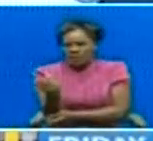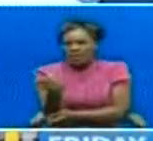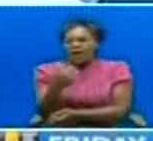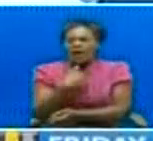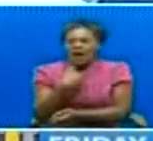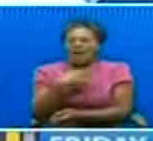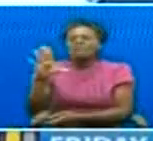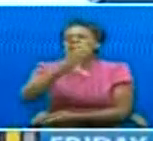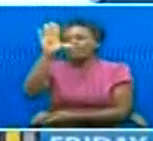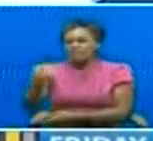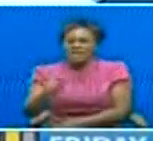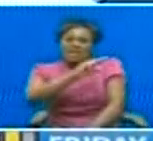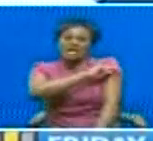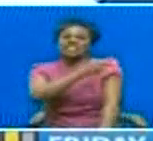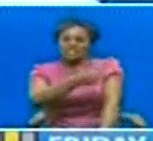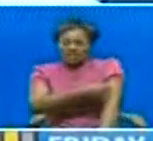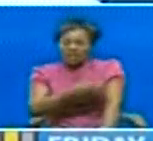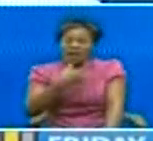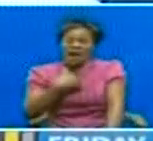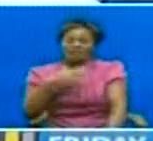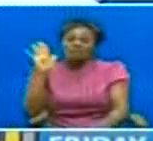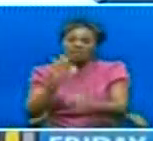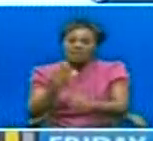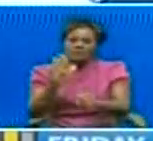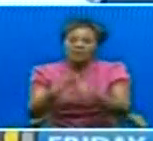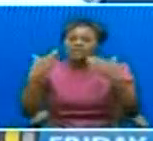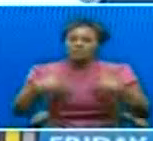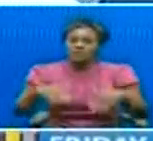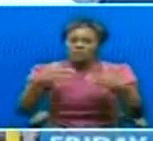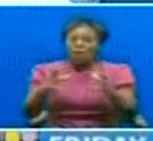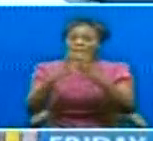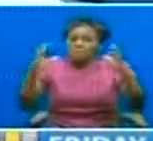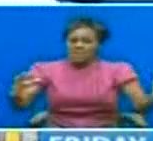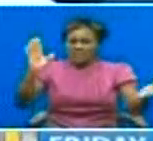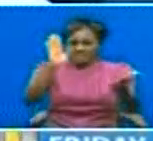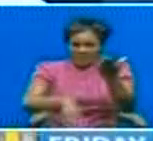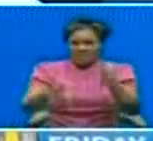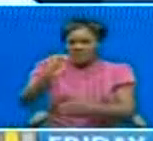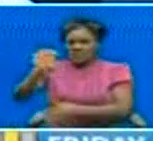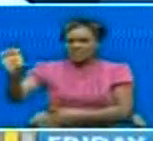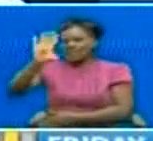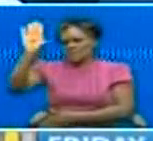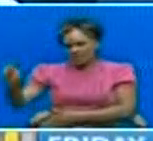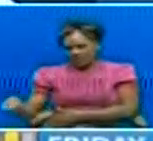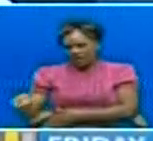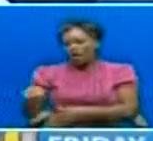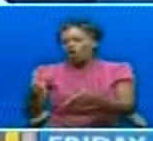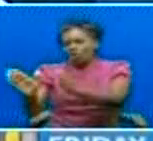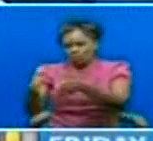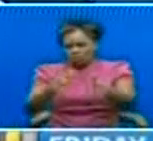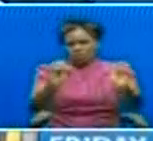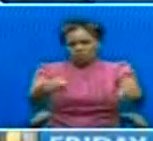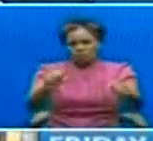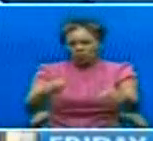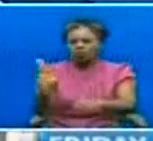have Africa. Yeah. Nigeria has a big population, bigger than the whole of East Africa. Okay. So that's an opportunity that people can look at. You can go